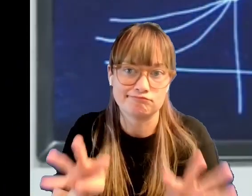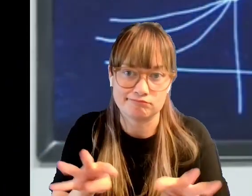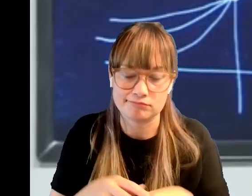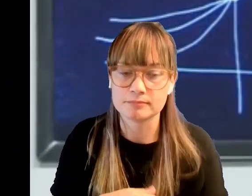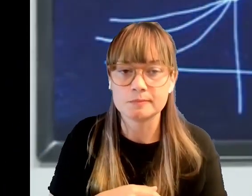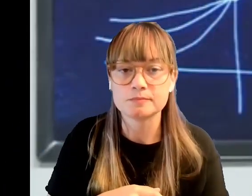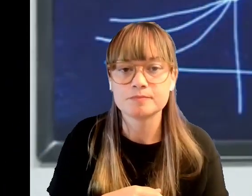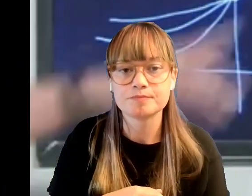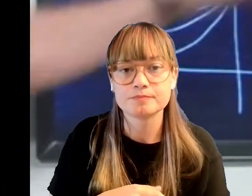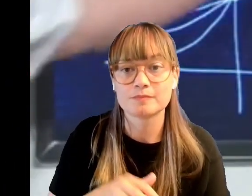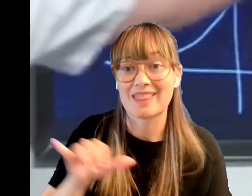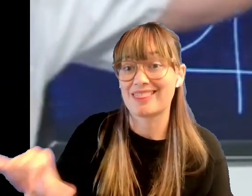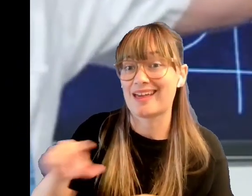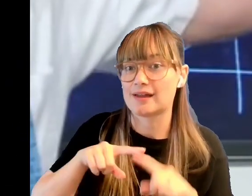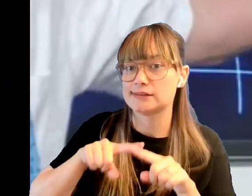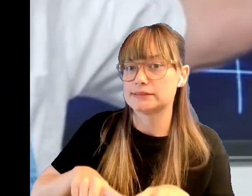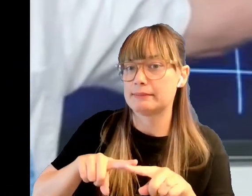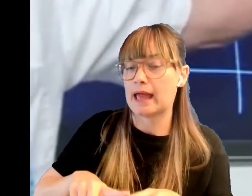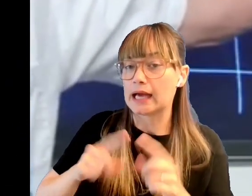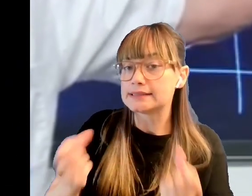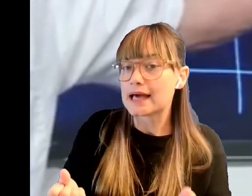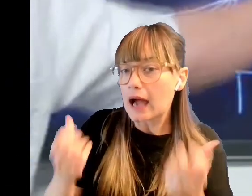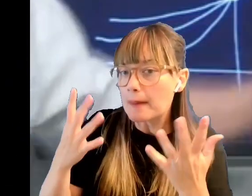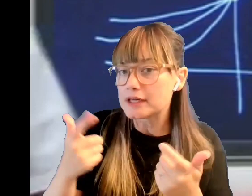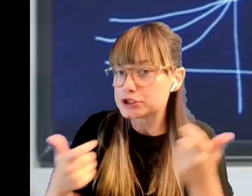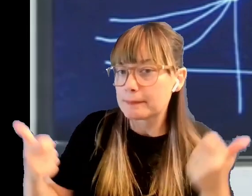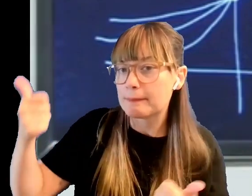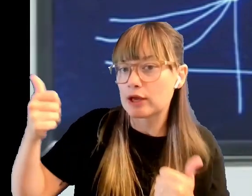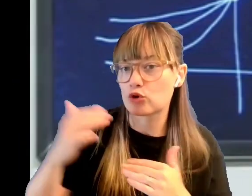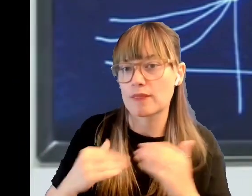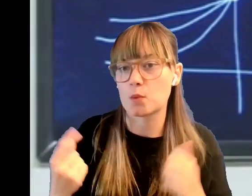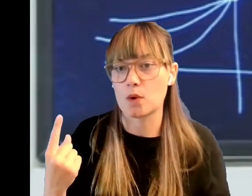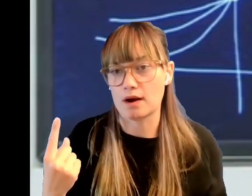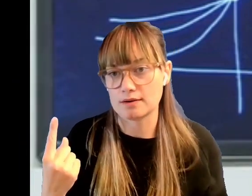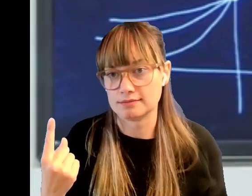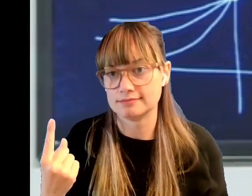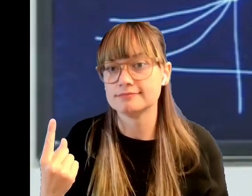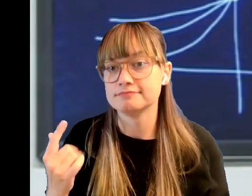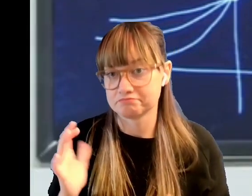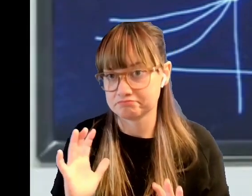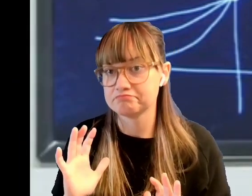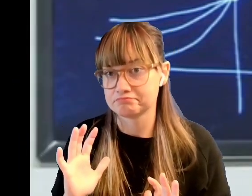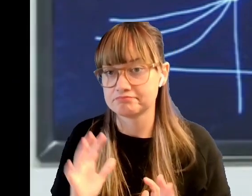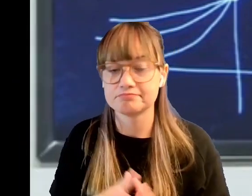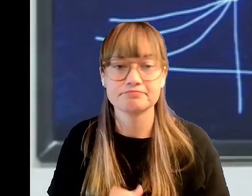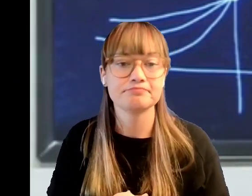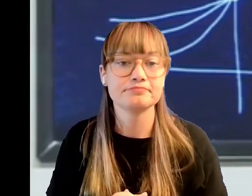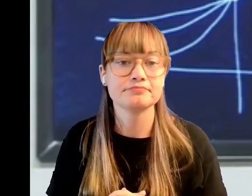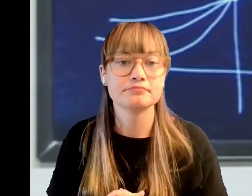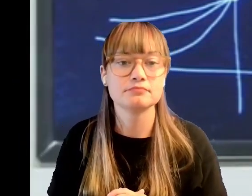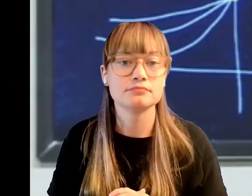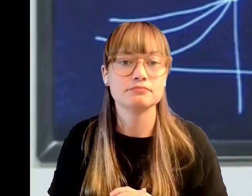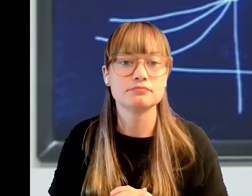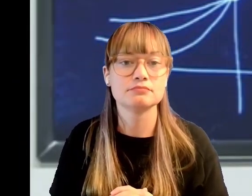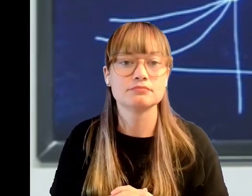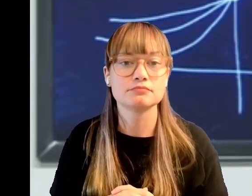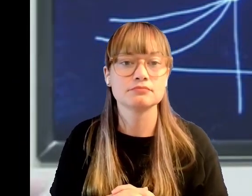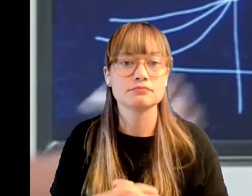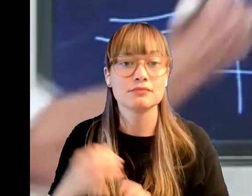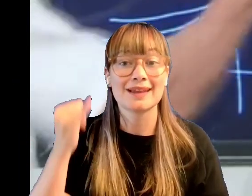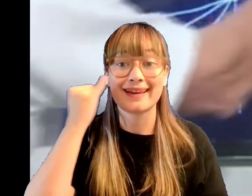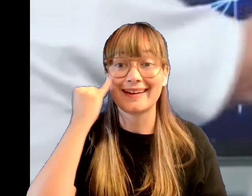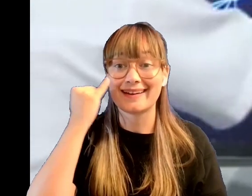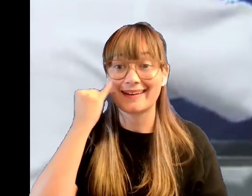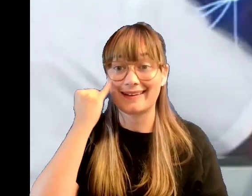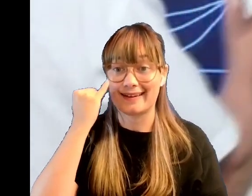fast. Okay? It all depends on how much bigger than 1 that number is. Okay? But if it's got